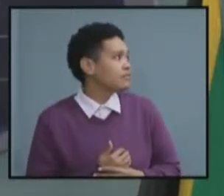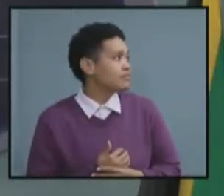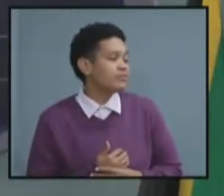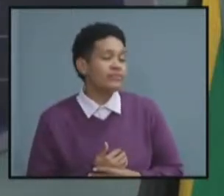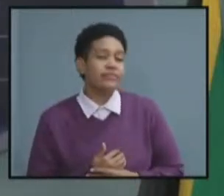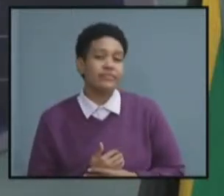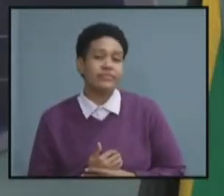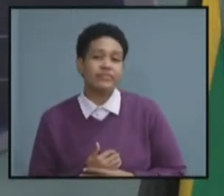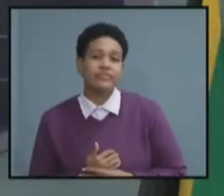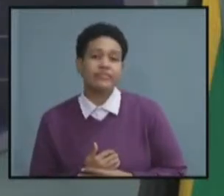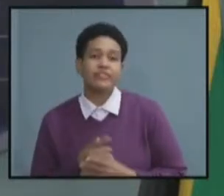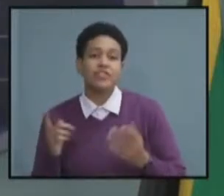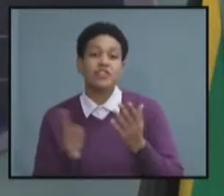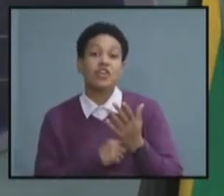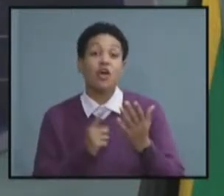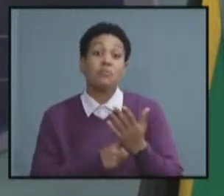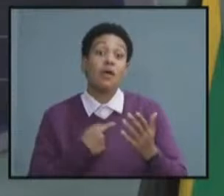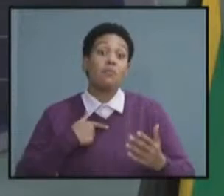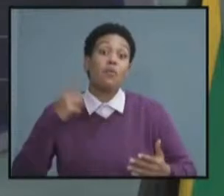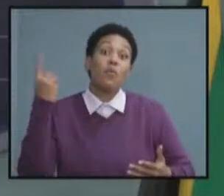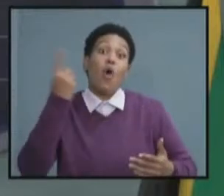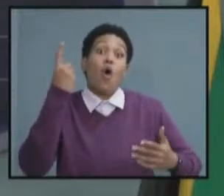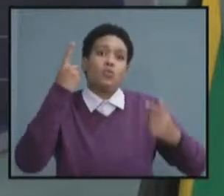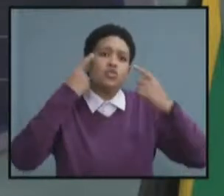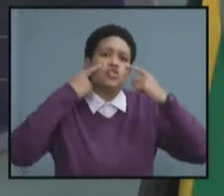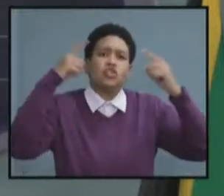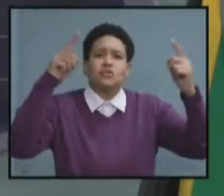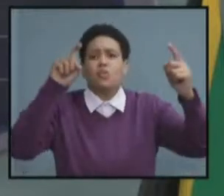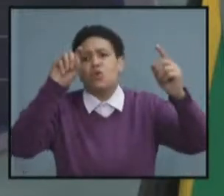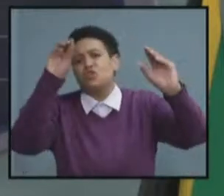be always successful and